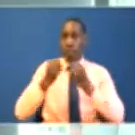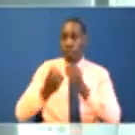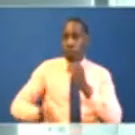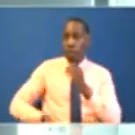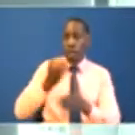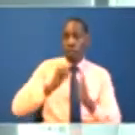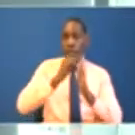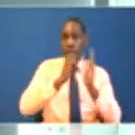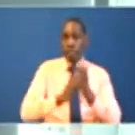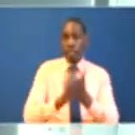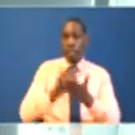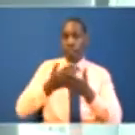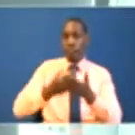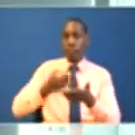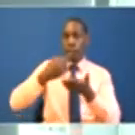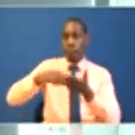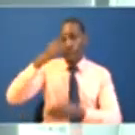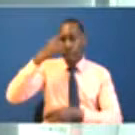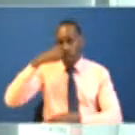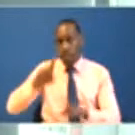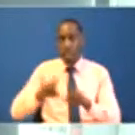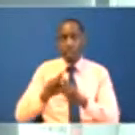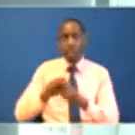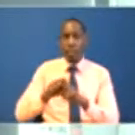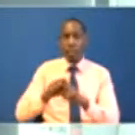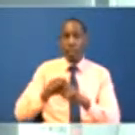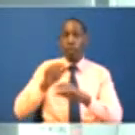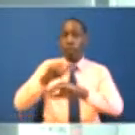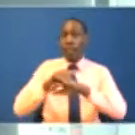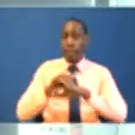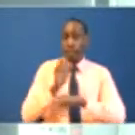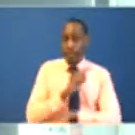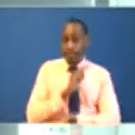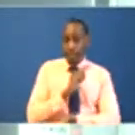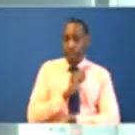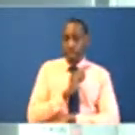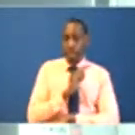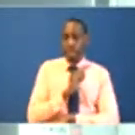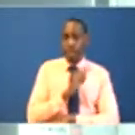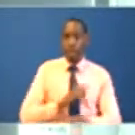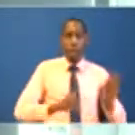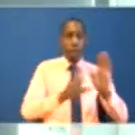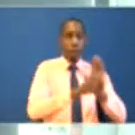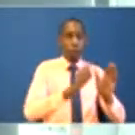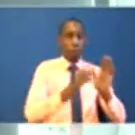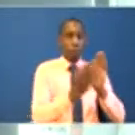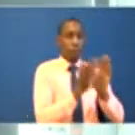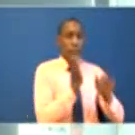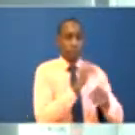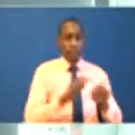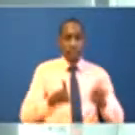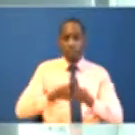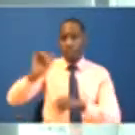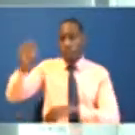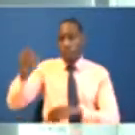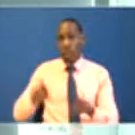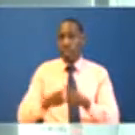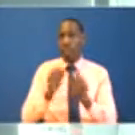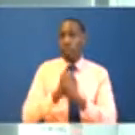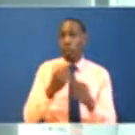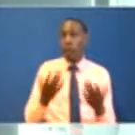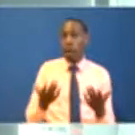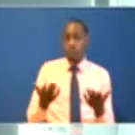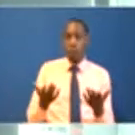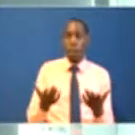agendas we have passed policies we have gotten um laws passed even in this county and we do it